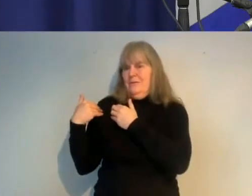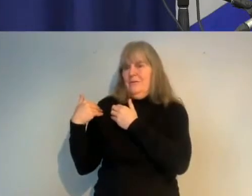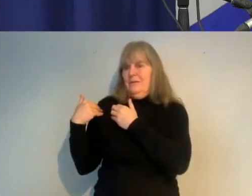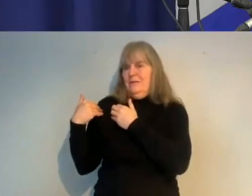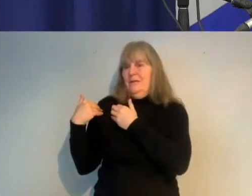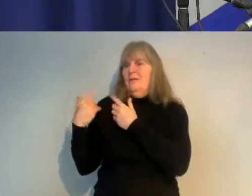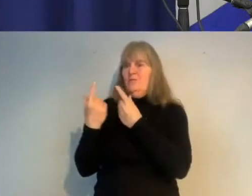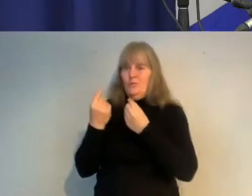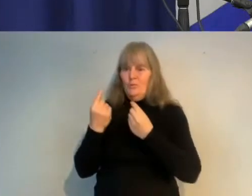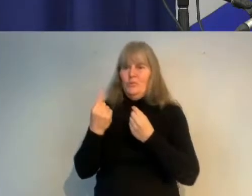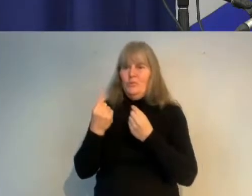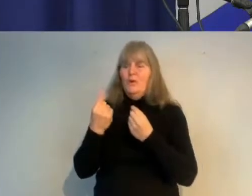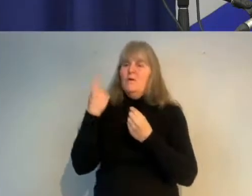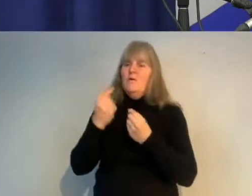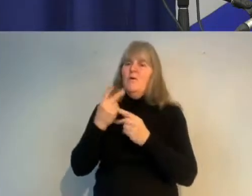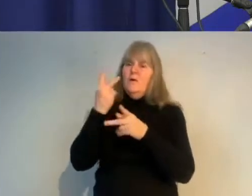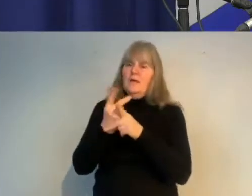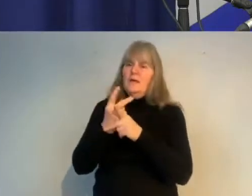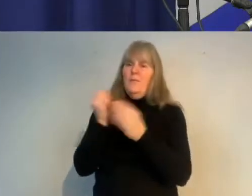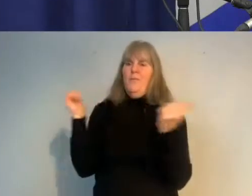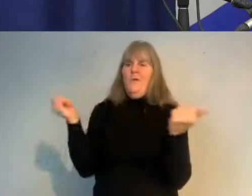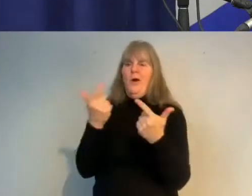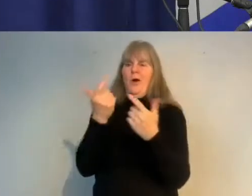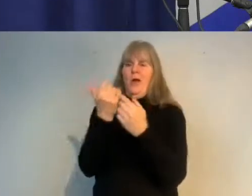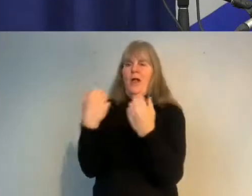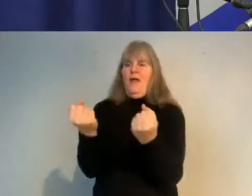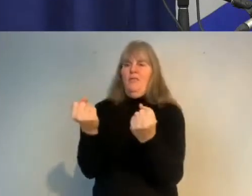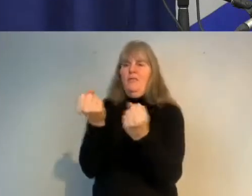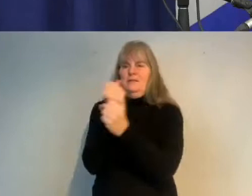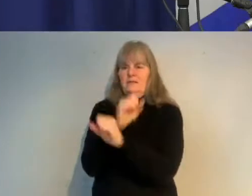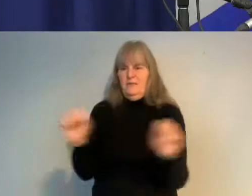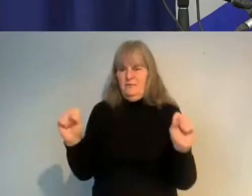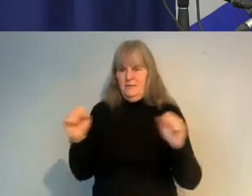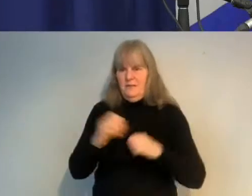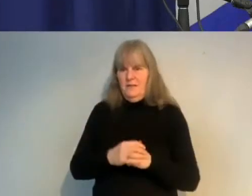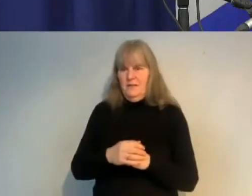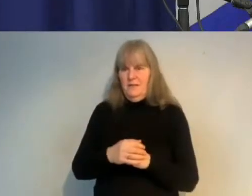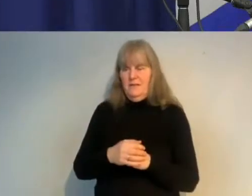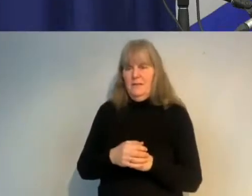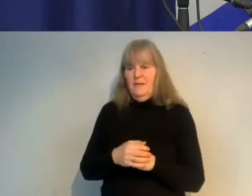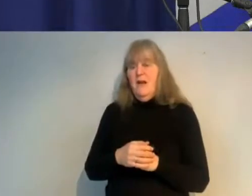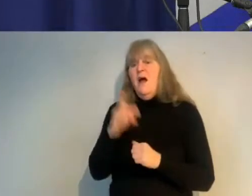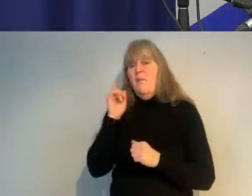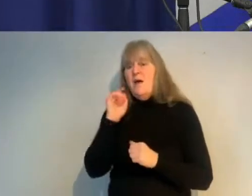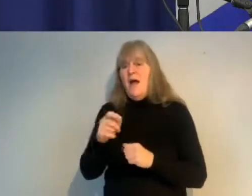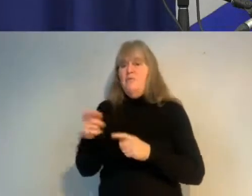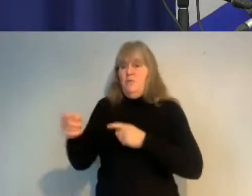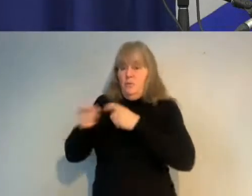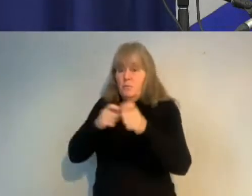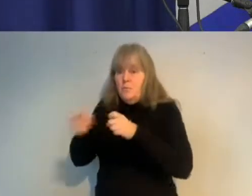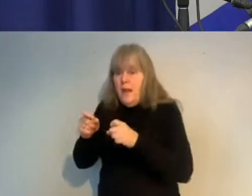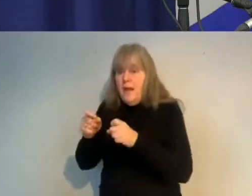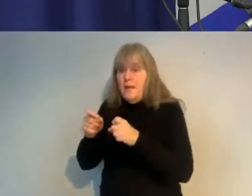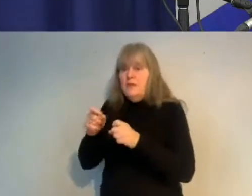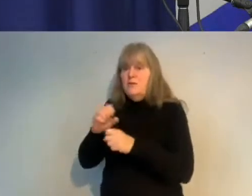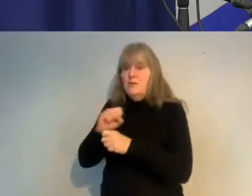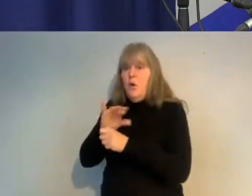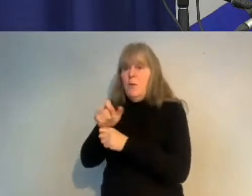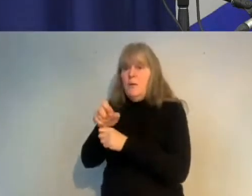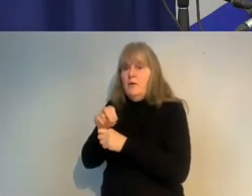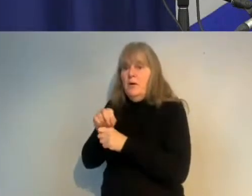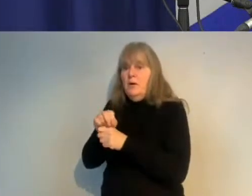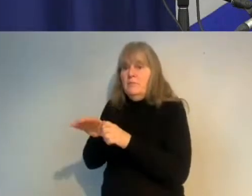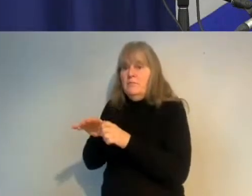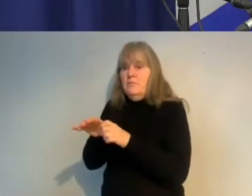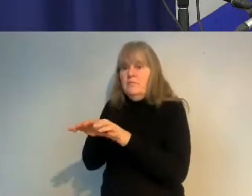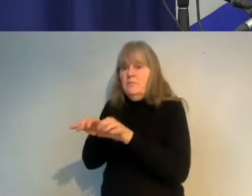of our community. Only if we get the spread of Omicron under control and keep ourselves healthy and our healthcare system stable